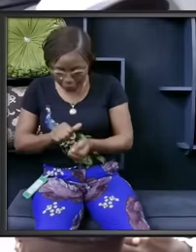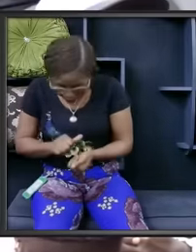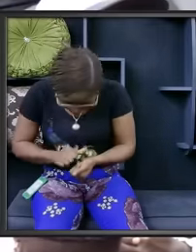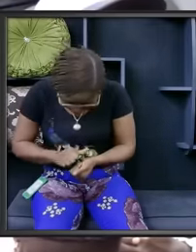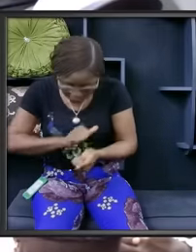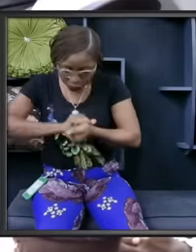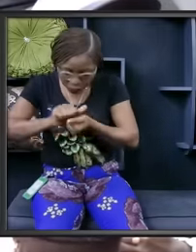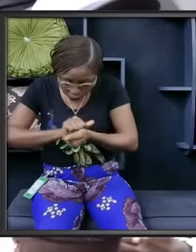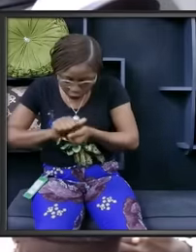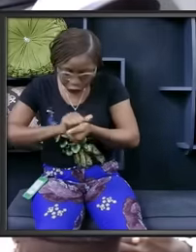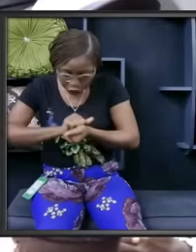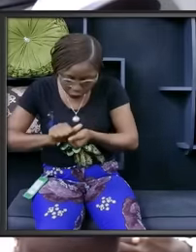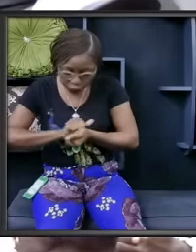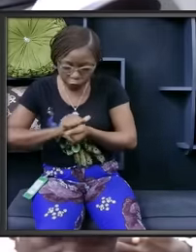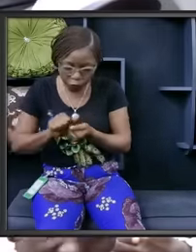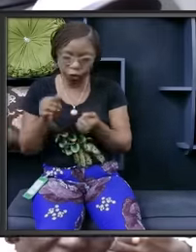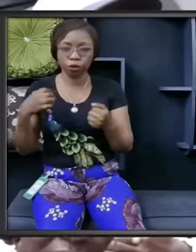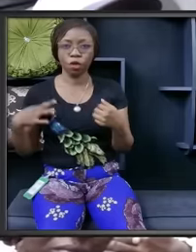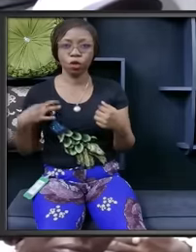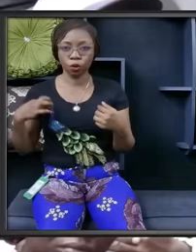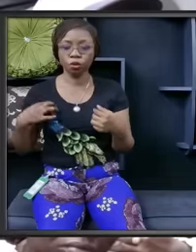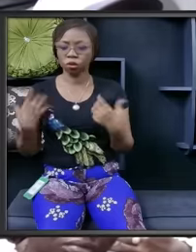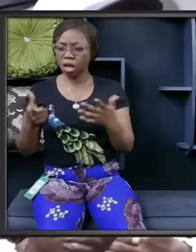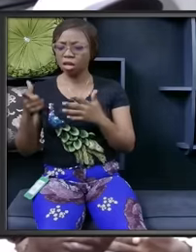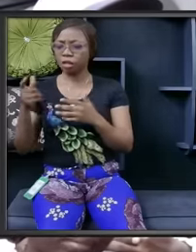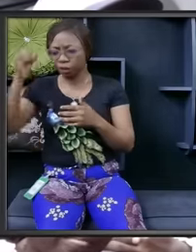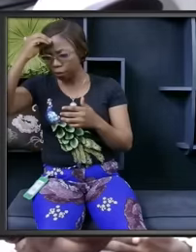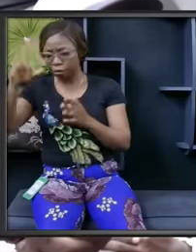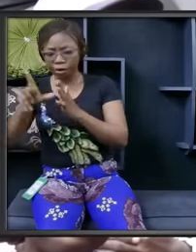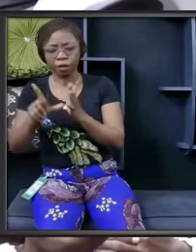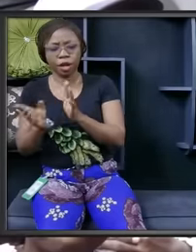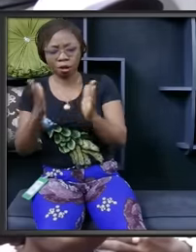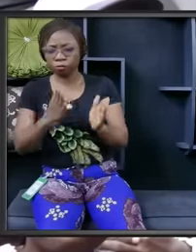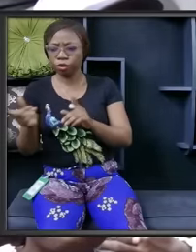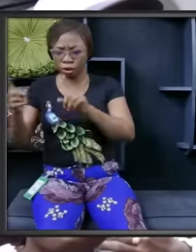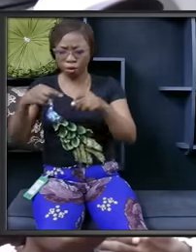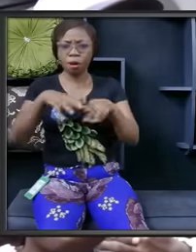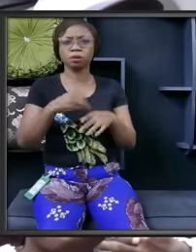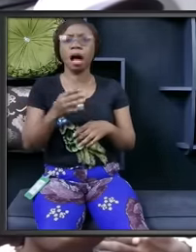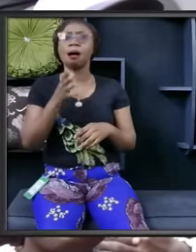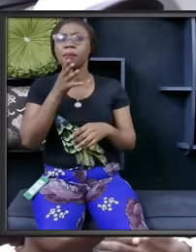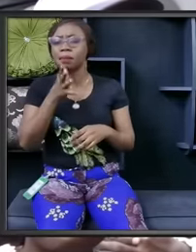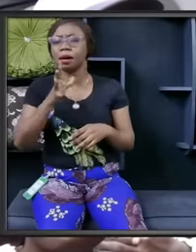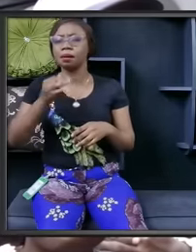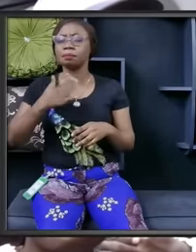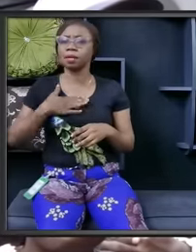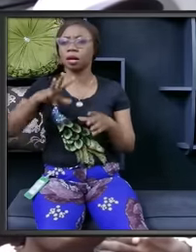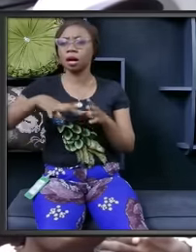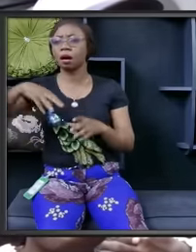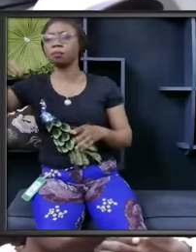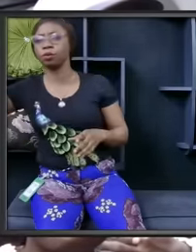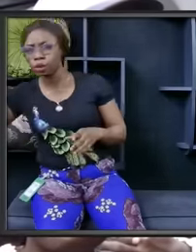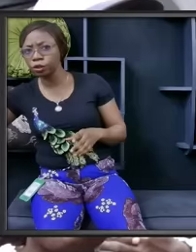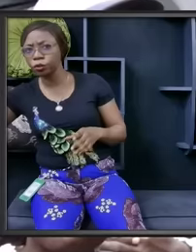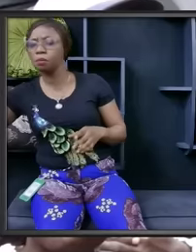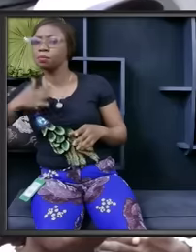for us too. They washing clothes. Now Onyebuchi come out. Come say, Mama. They call me Mama Anamo. What it means is Mama,